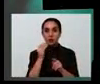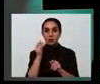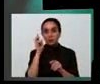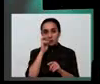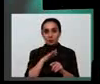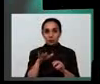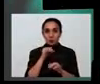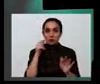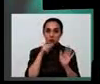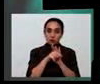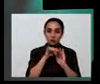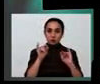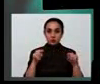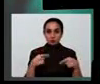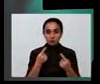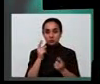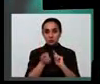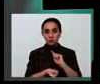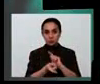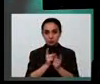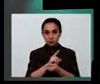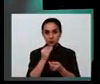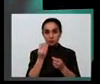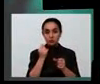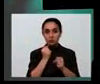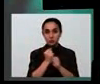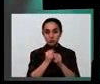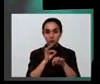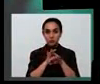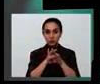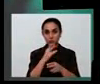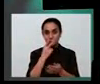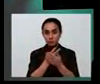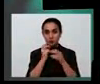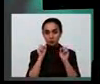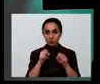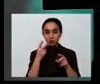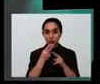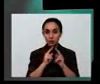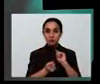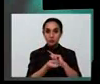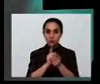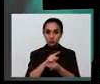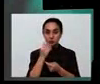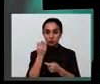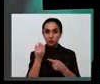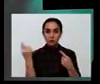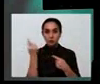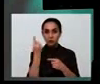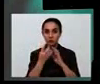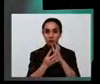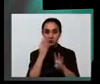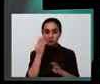mamlakatda tub islohotlar o'tkazilganligini ko'rishimiz mumkin. Ya'ni bu tub islohotlarning birinchi